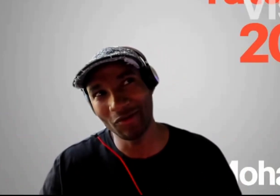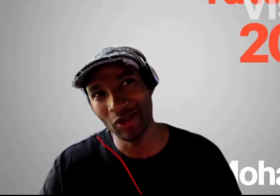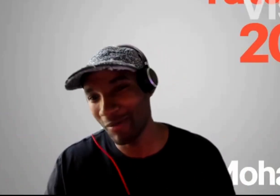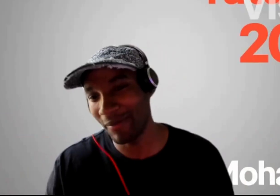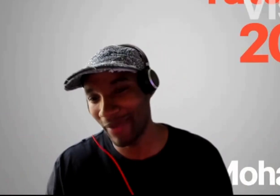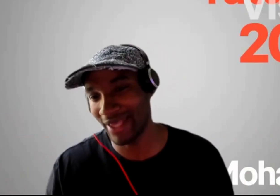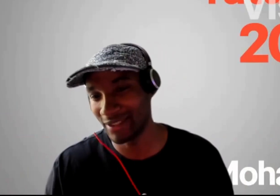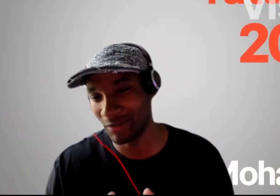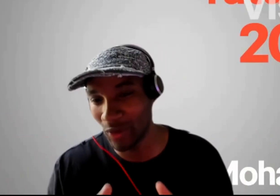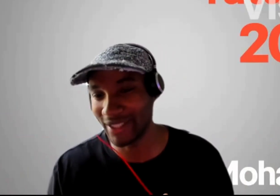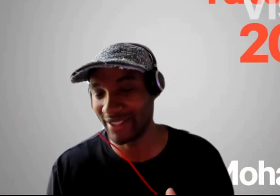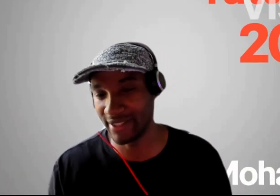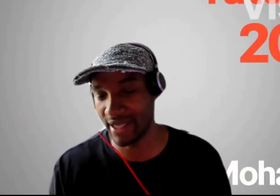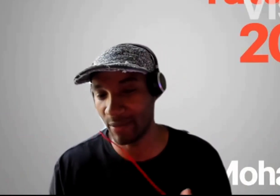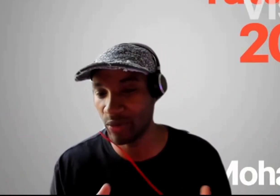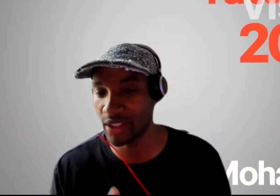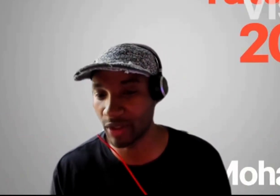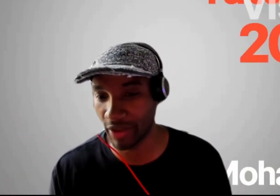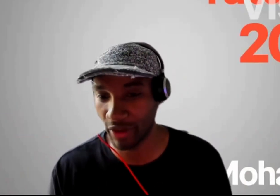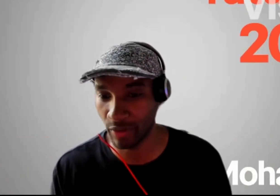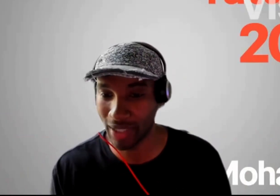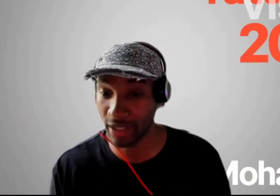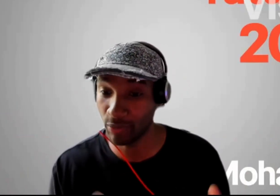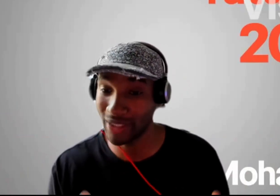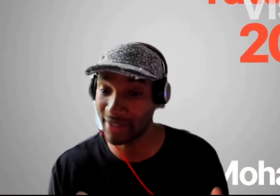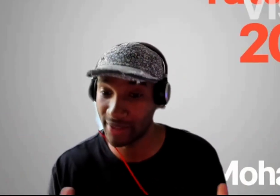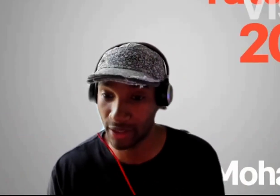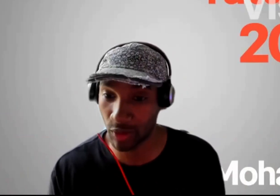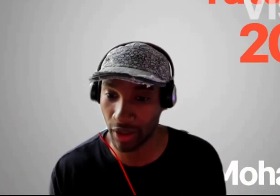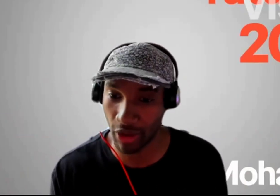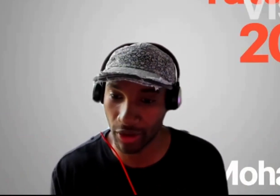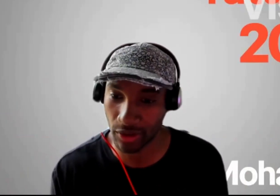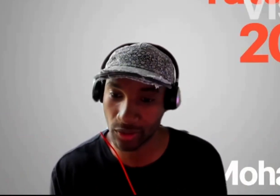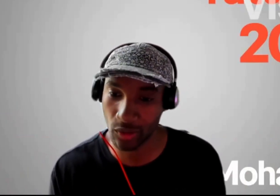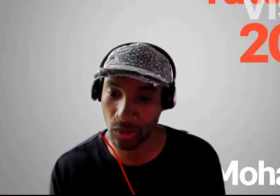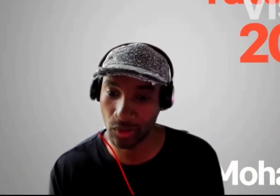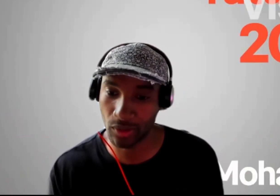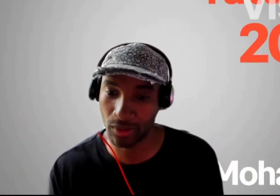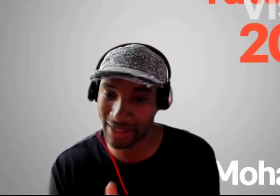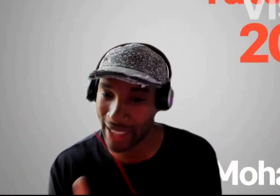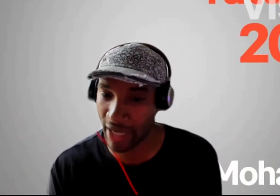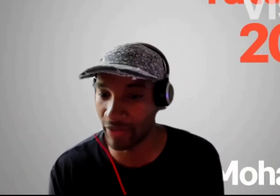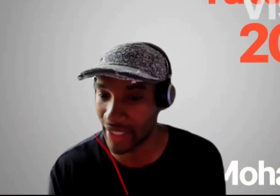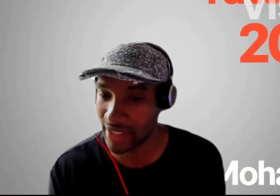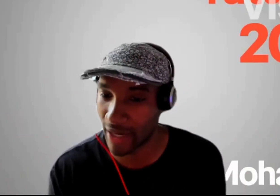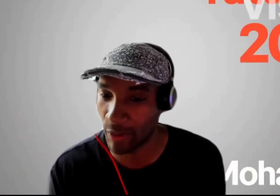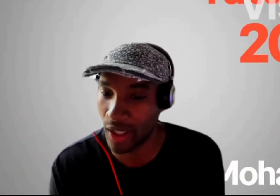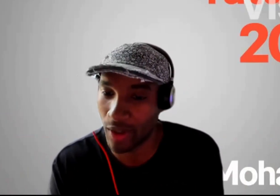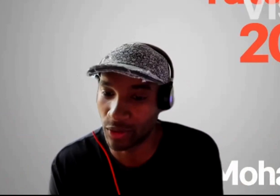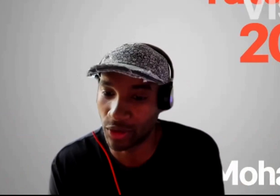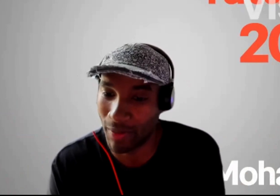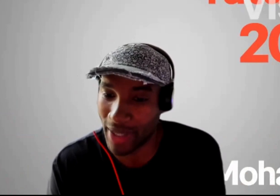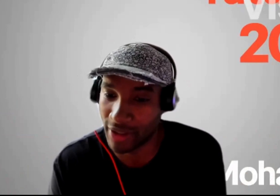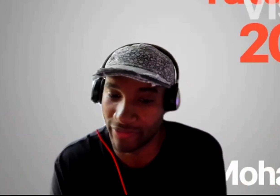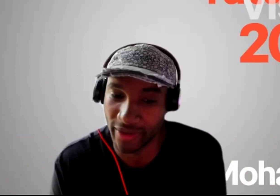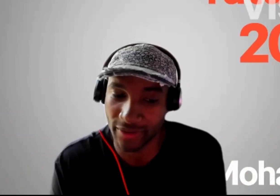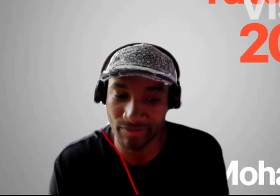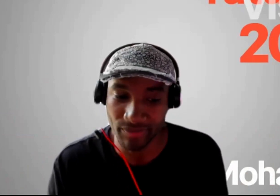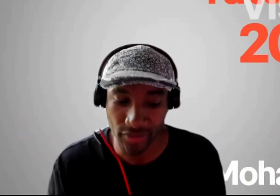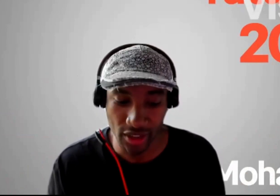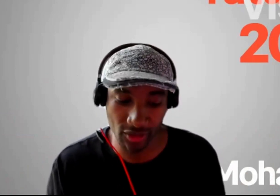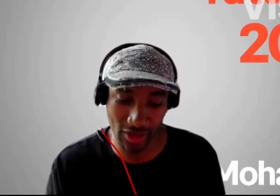okay, human beings build this and put it together, like put a city together. So, that's the kind of things I really want to do